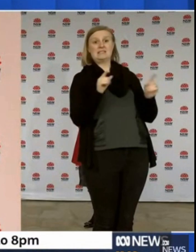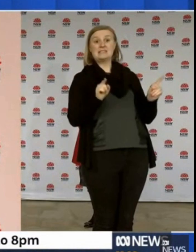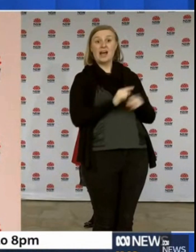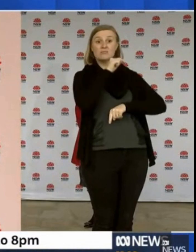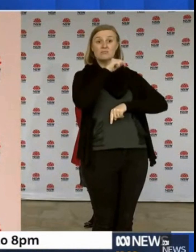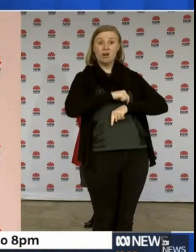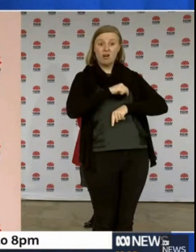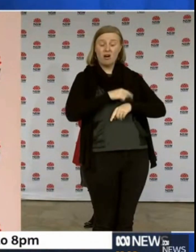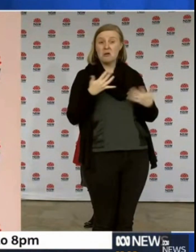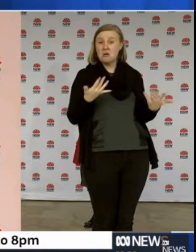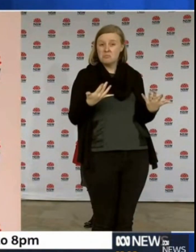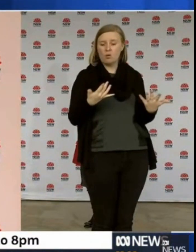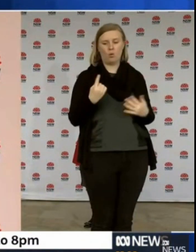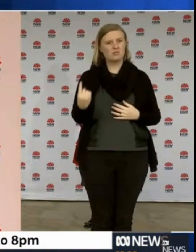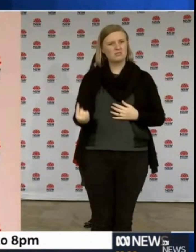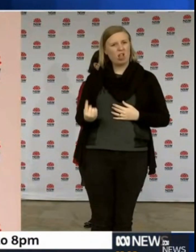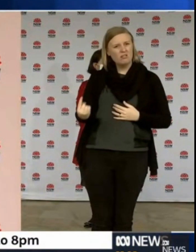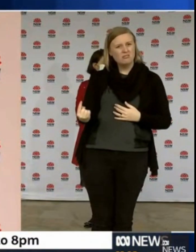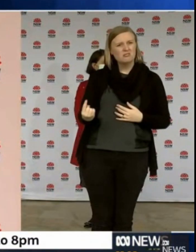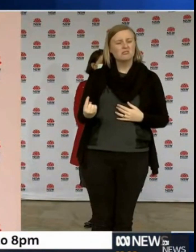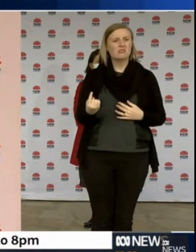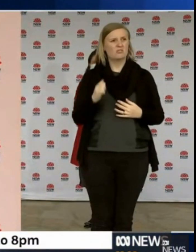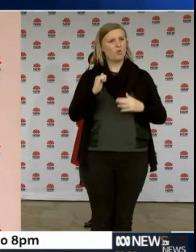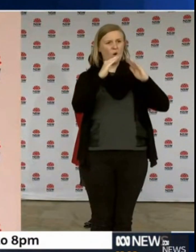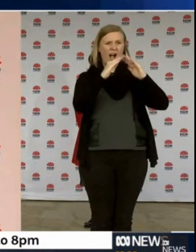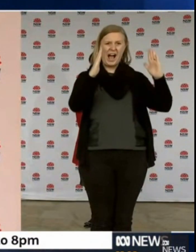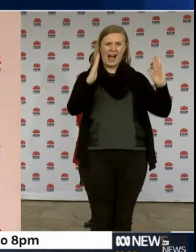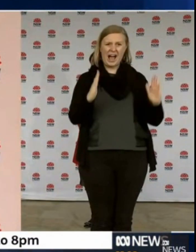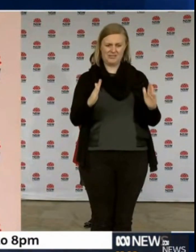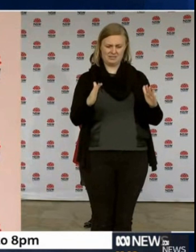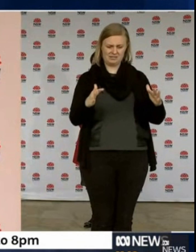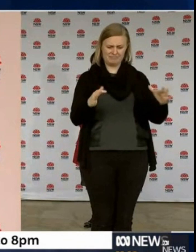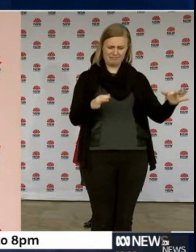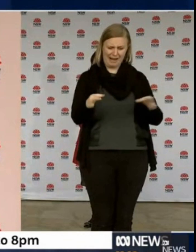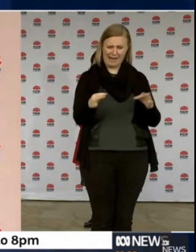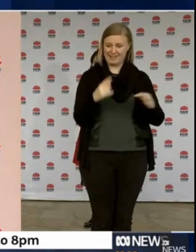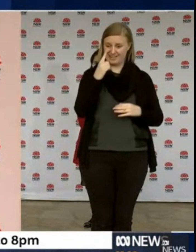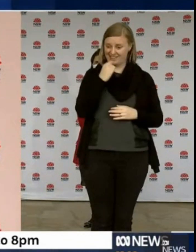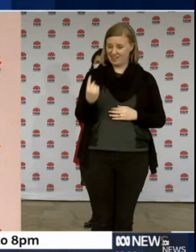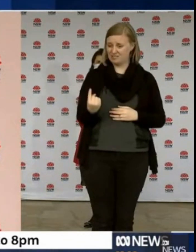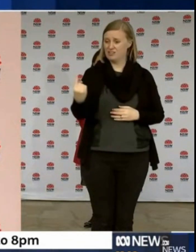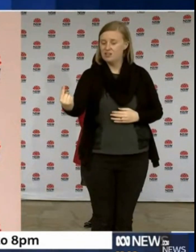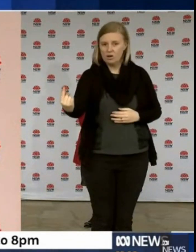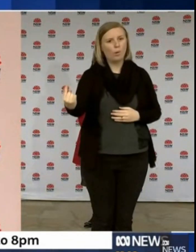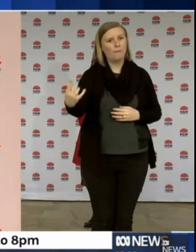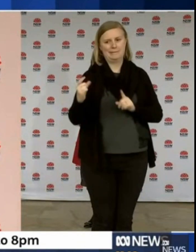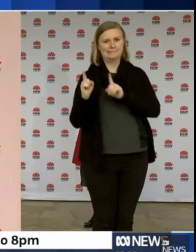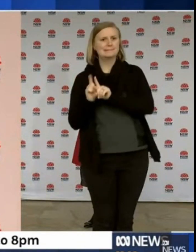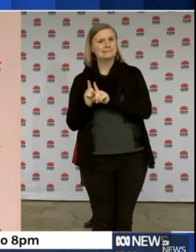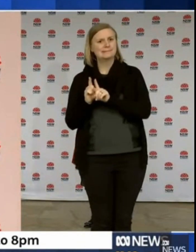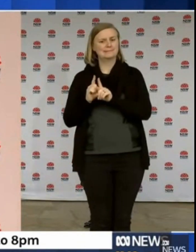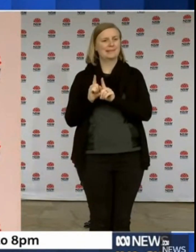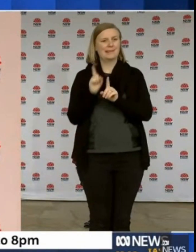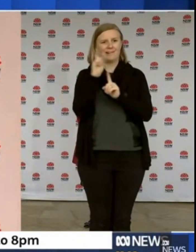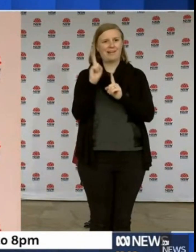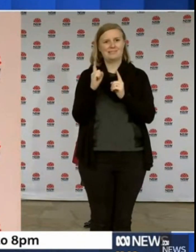may be in that household, what is your ability to self-isolate, and obviously the age and independence of the